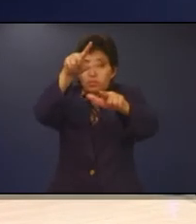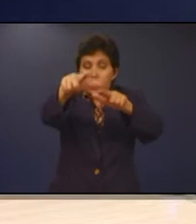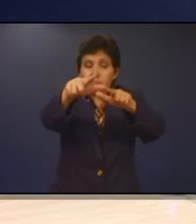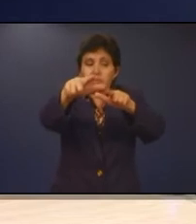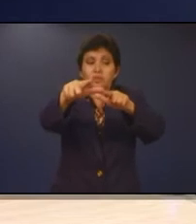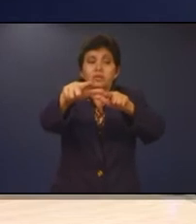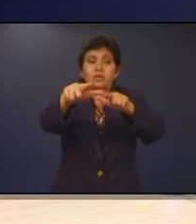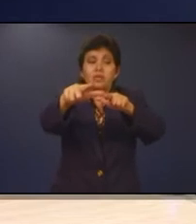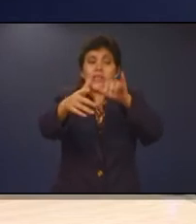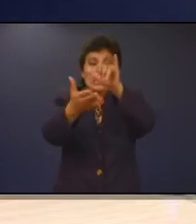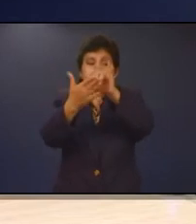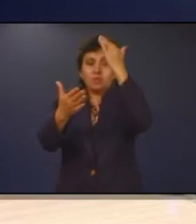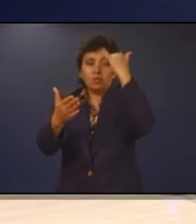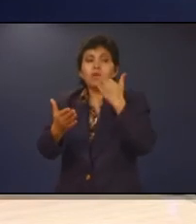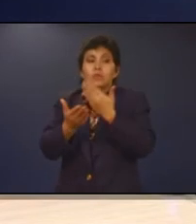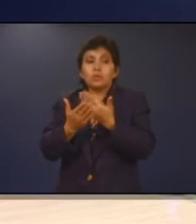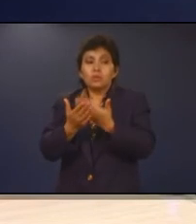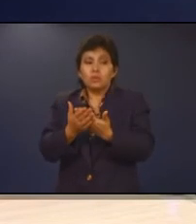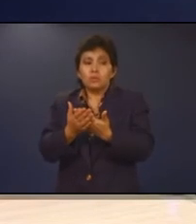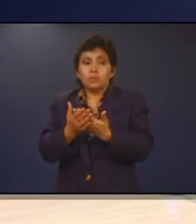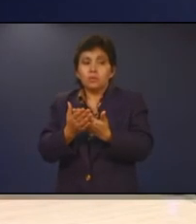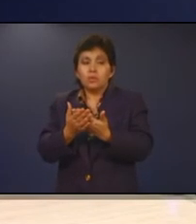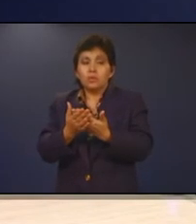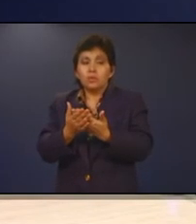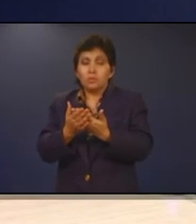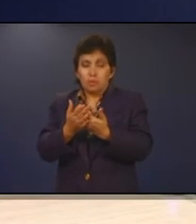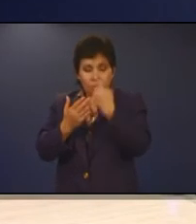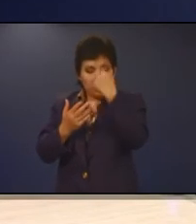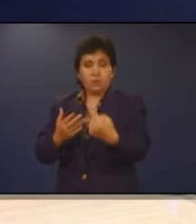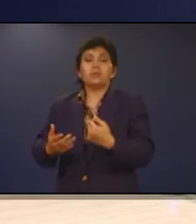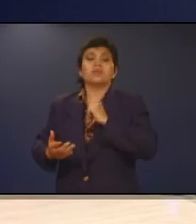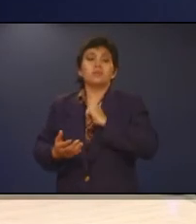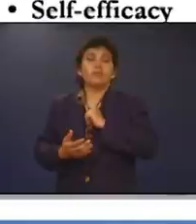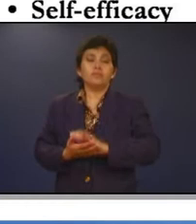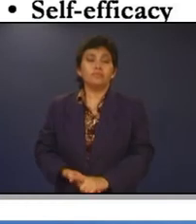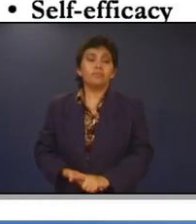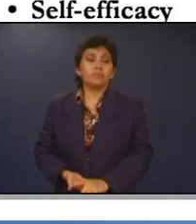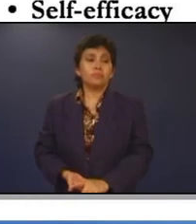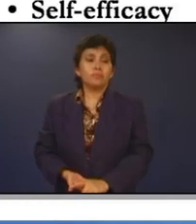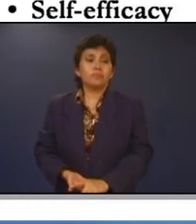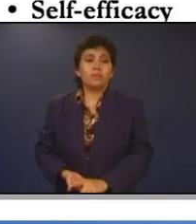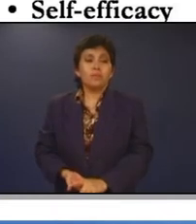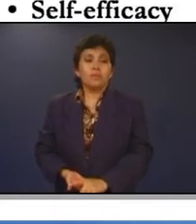Yep. That's why it's good to never reach the ideal self.